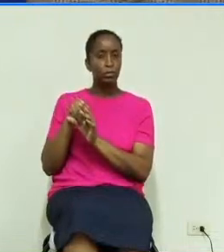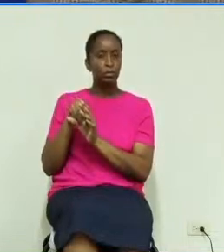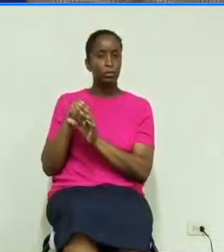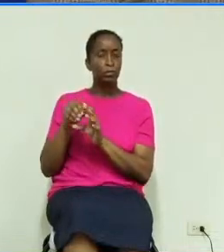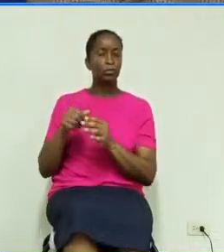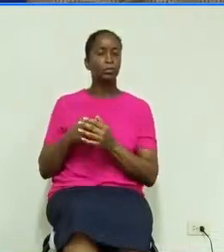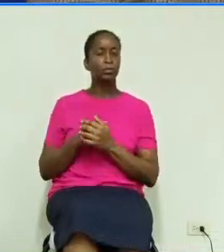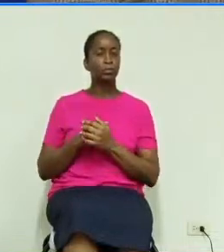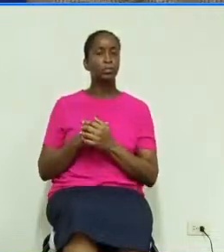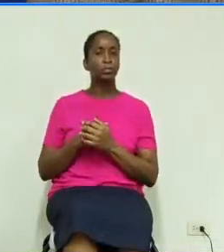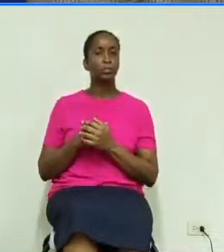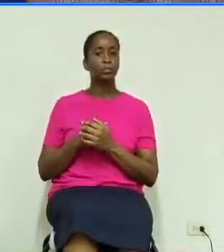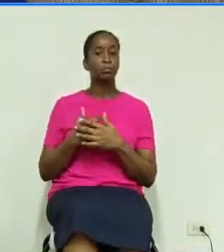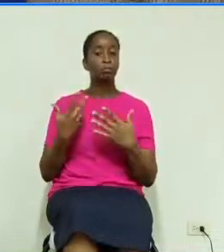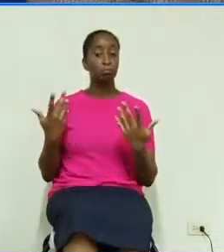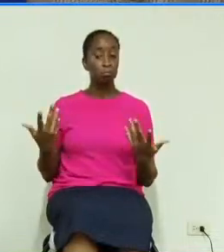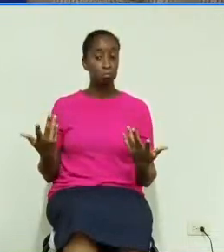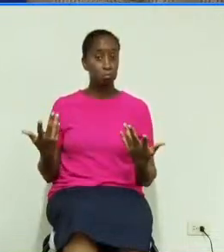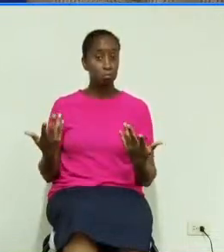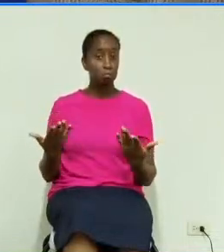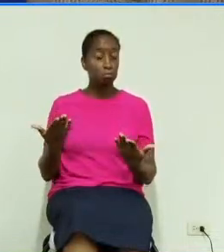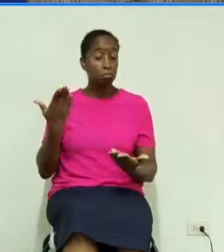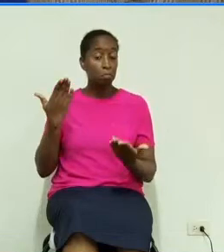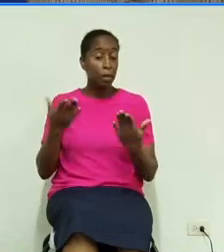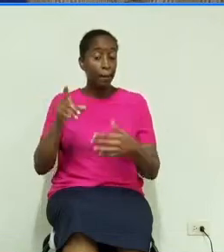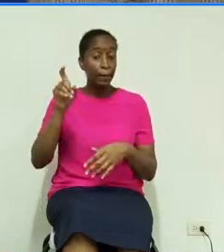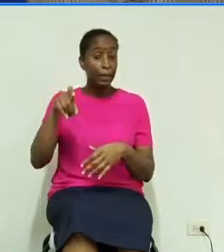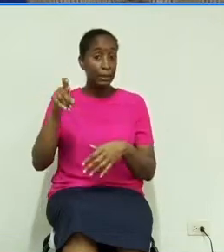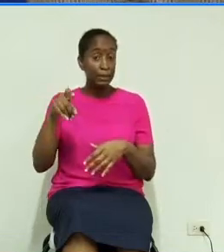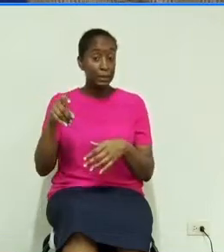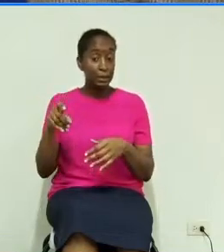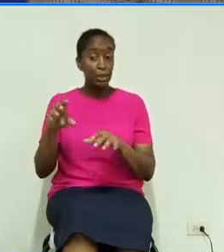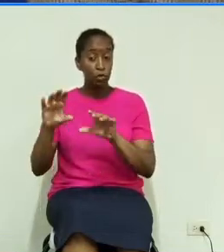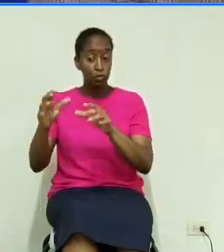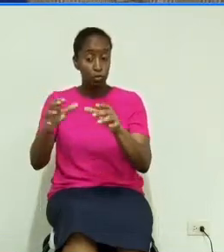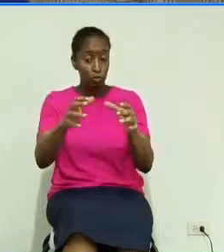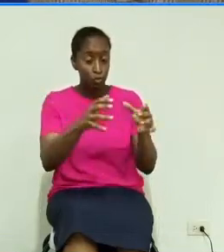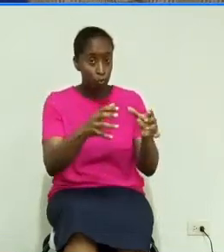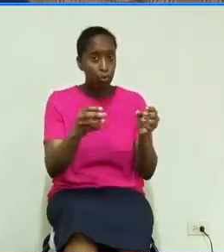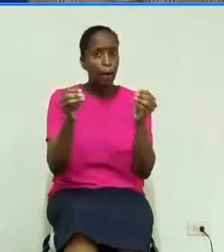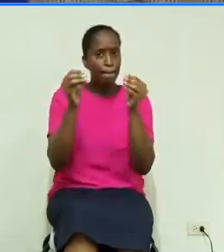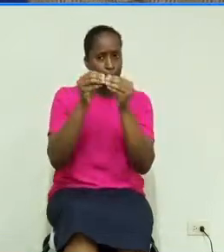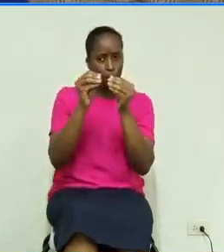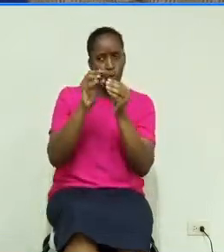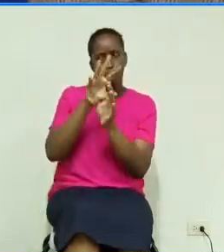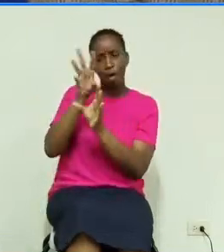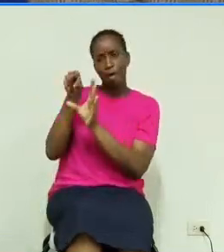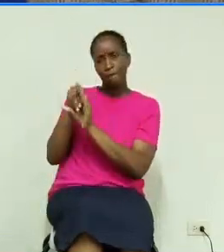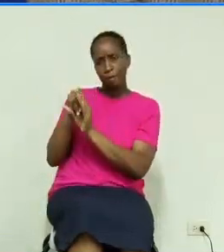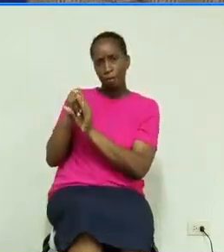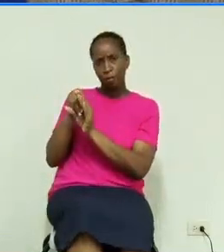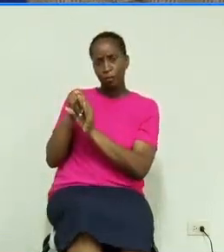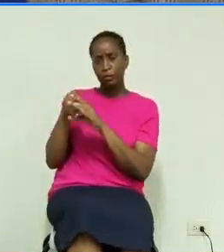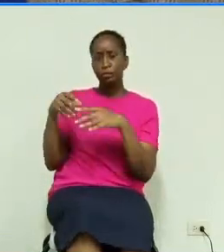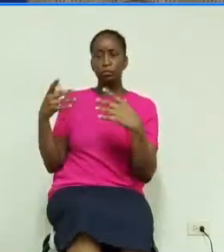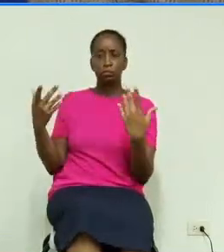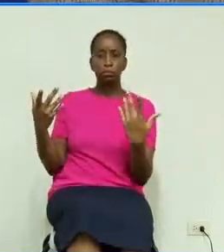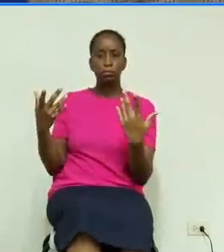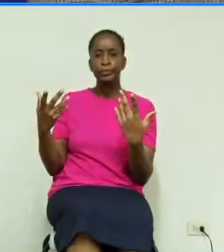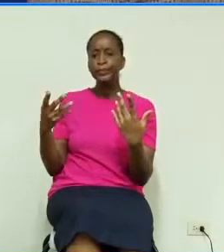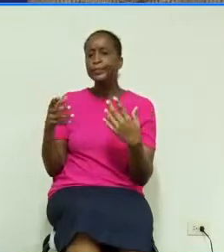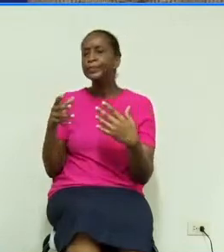earlier question, how will these groups be identified? So you might have diverse interests